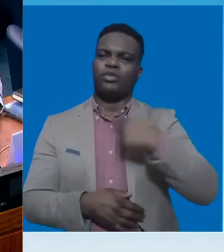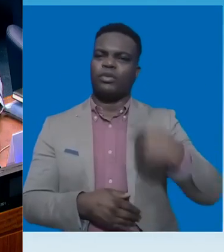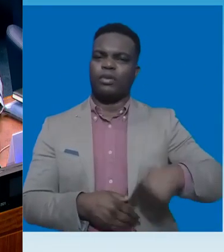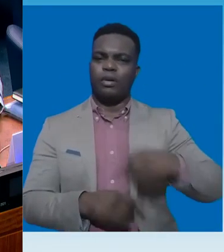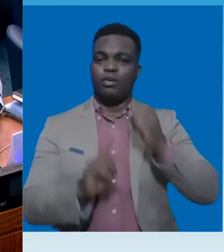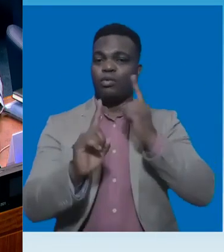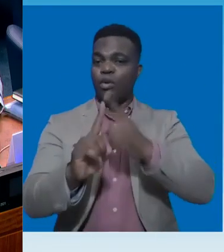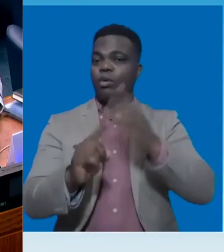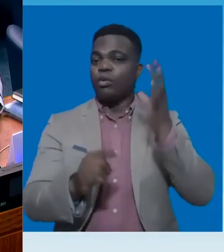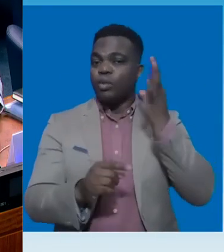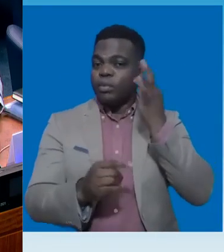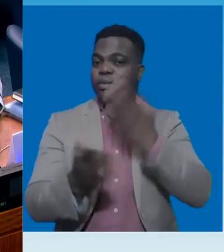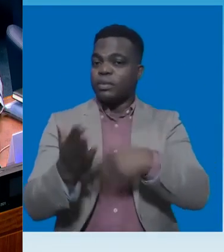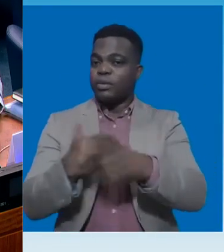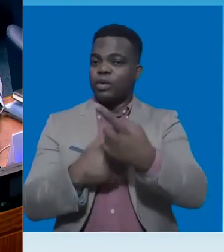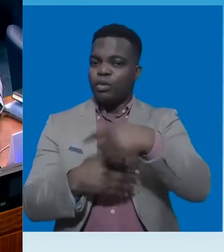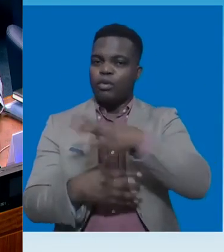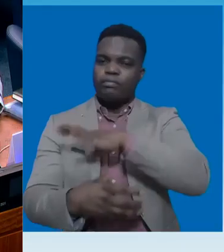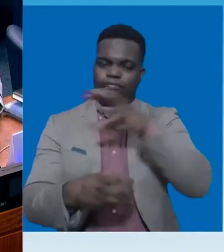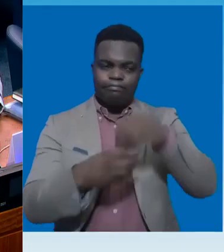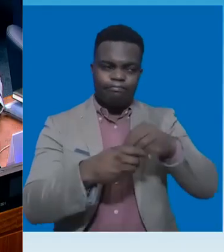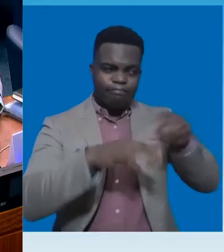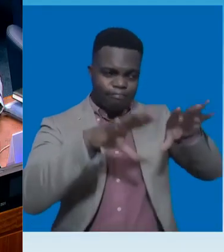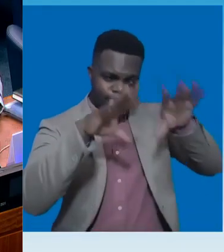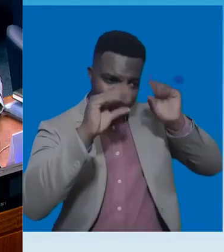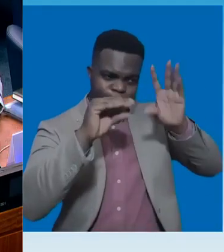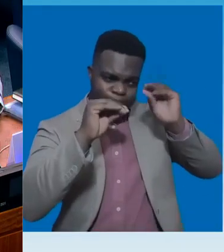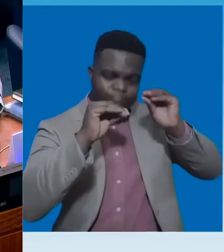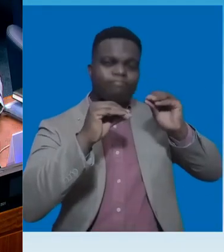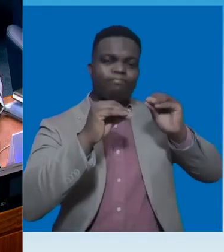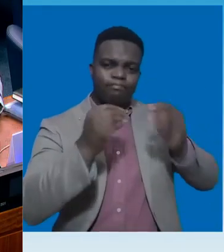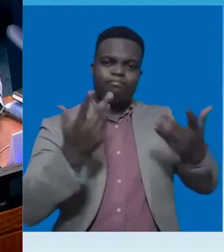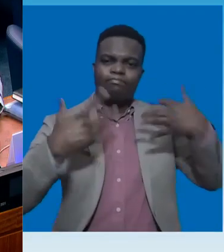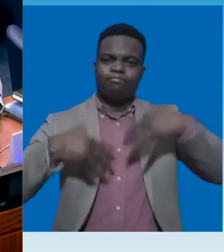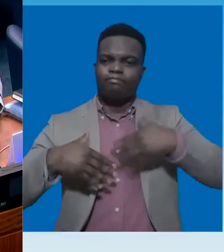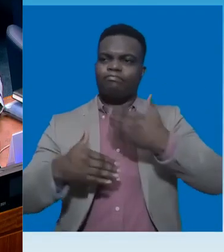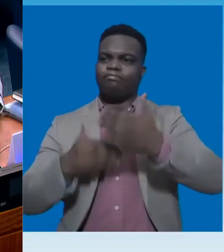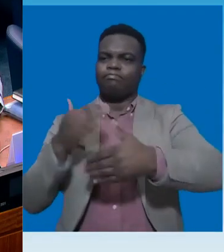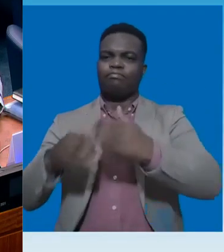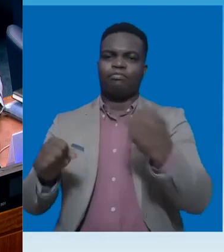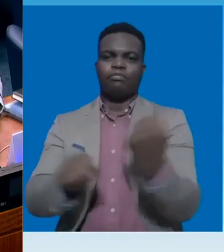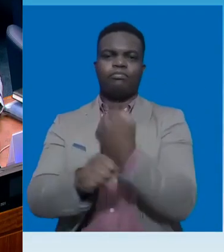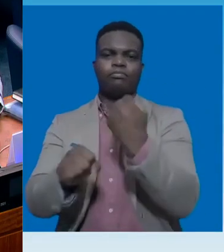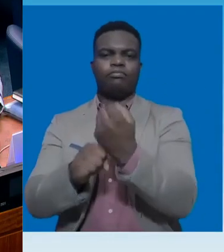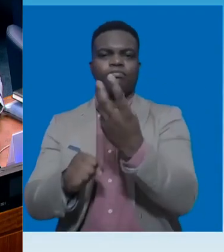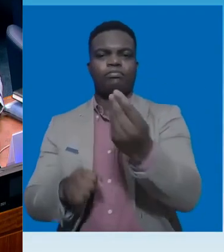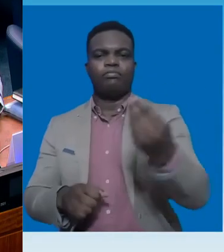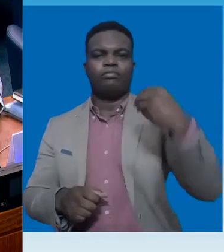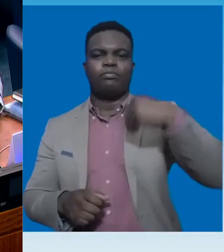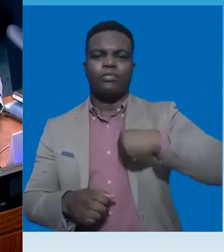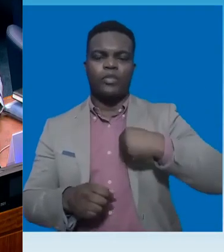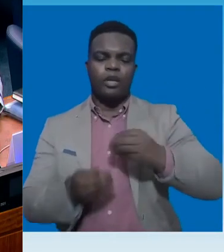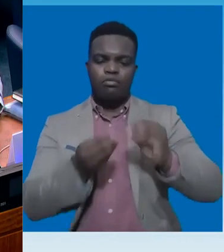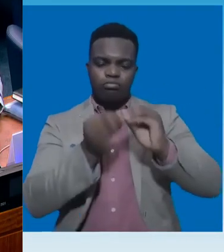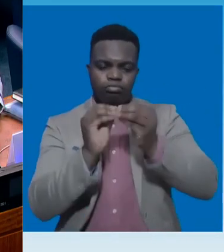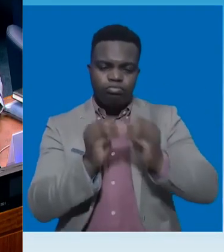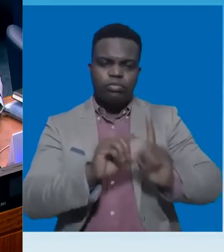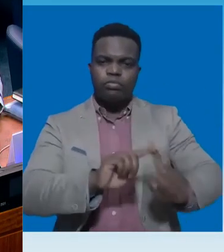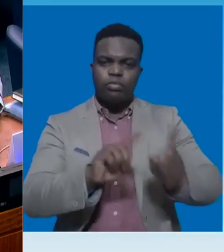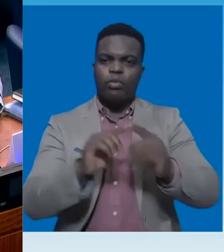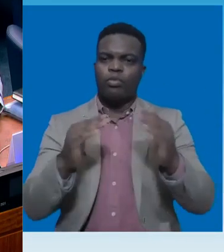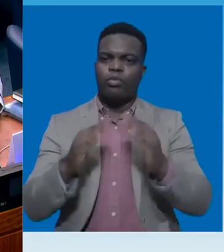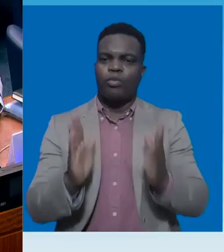crafts making at home and in the community. You may have noticed the exhibition near the Vienna